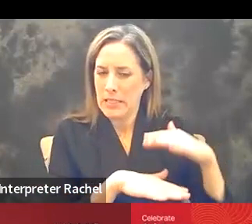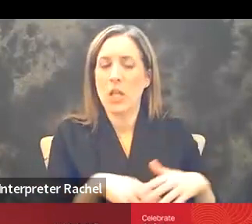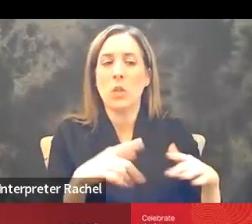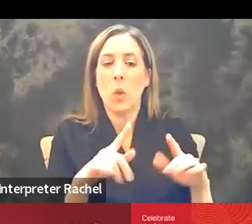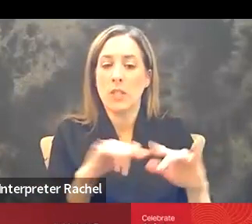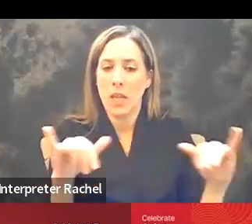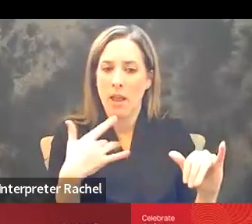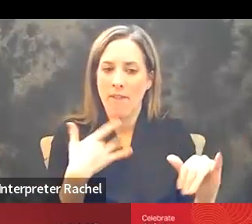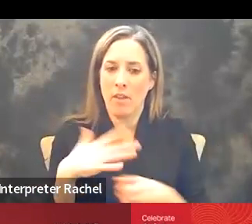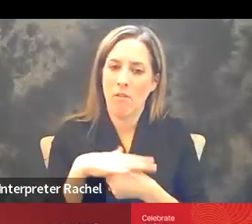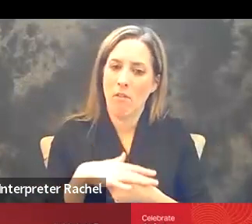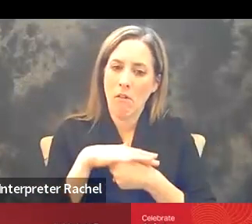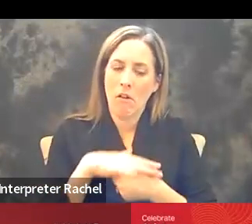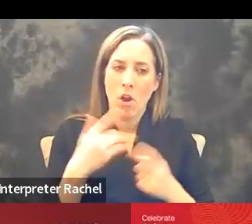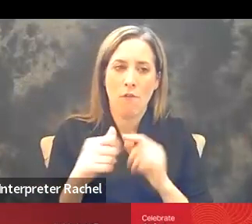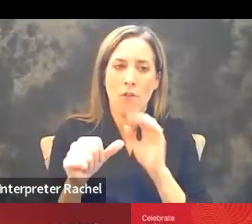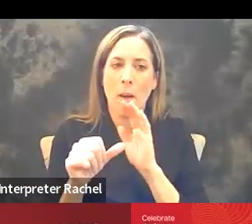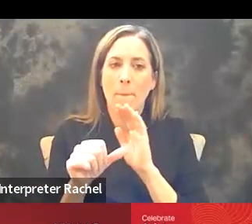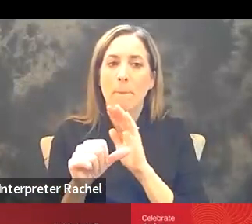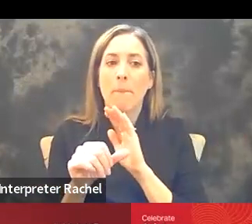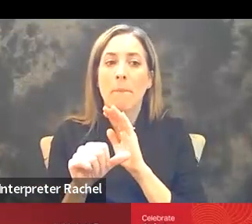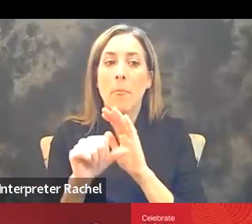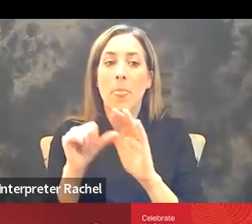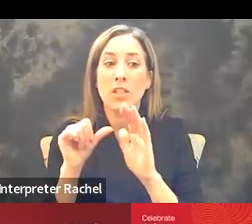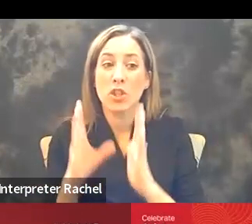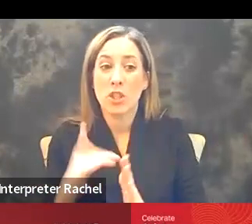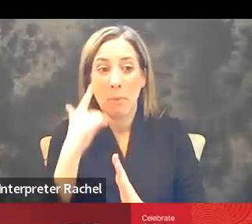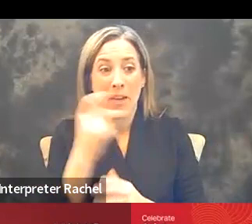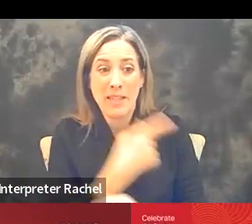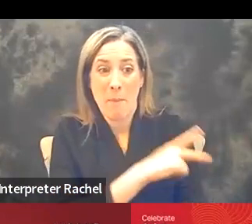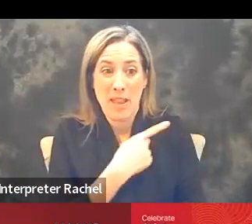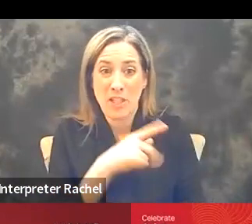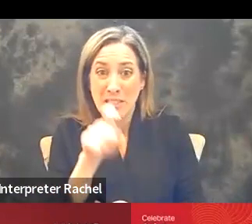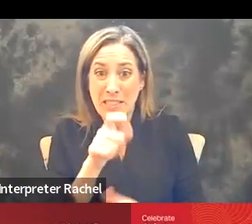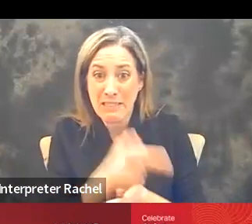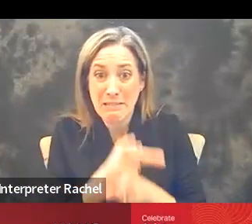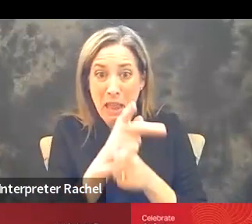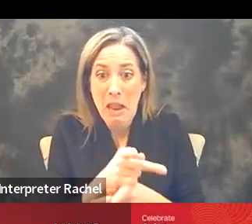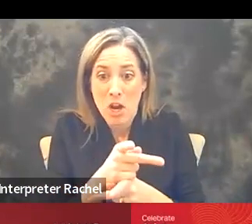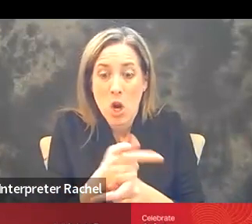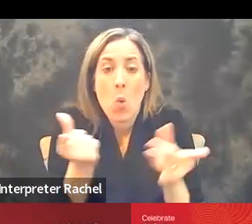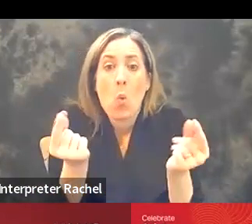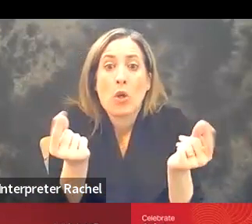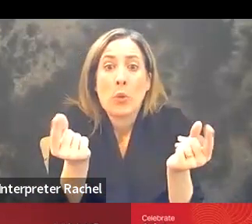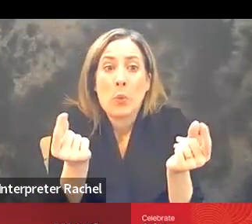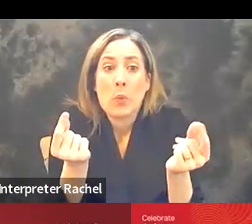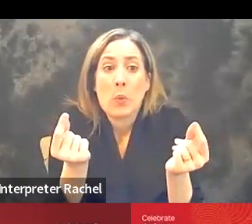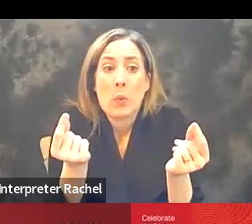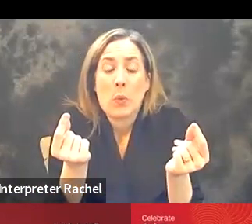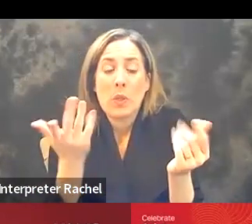the same time, I'm getting pressure from the surgeon because this patient needs care. And so what do you do at that point? You know, I don't